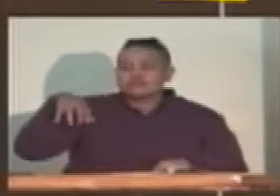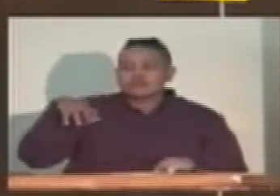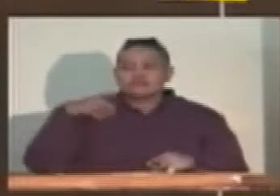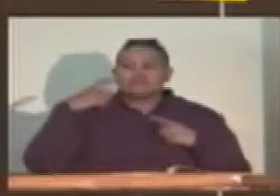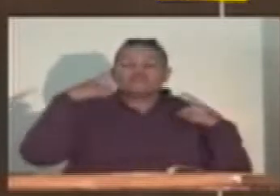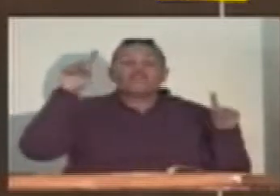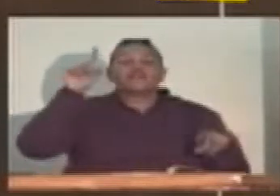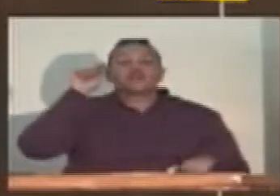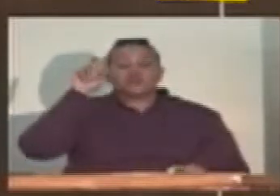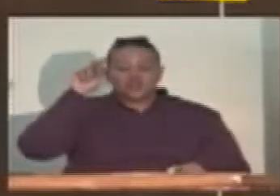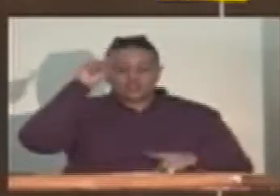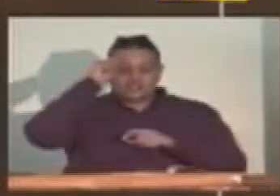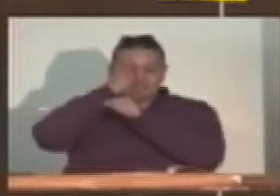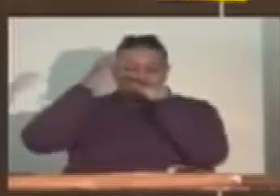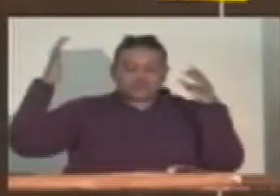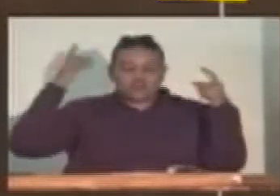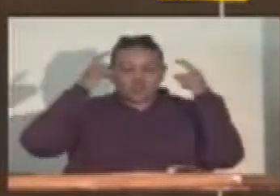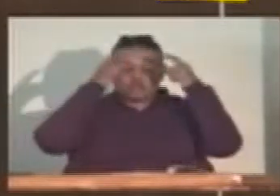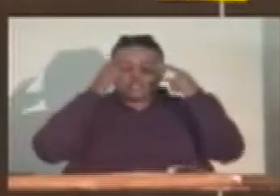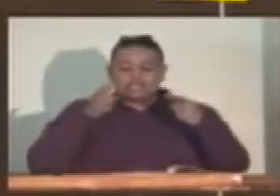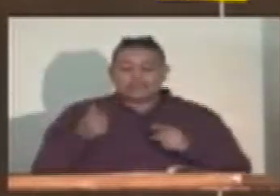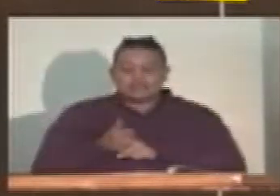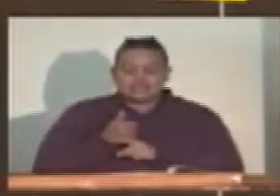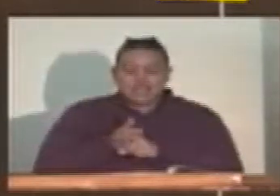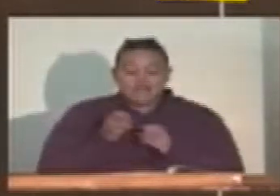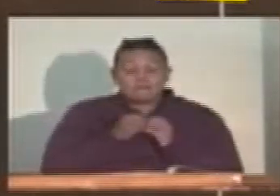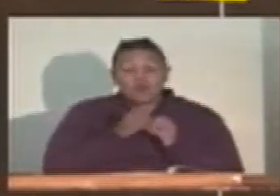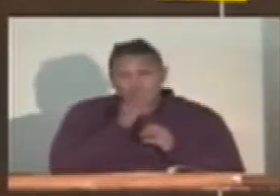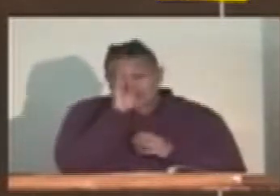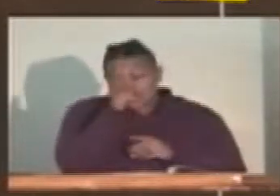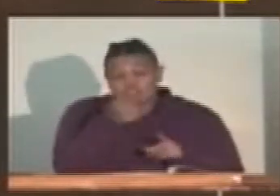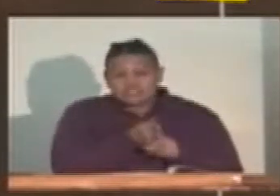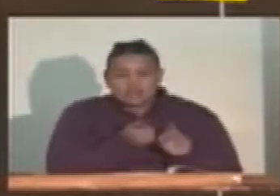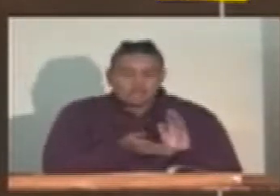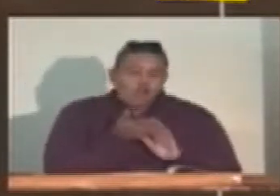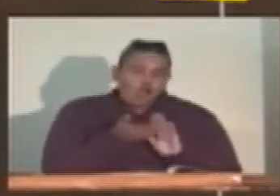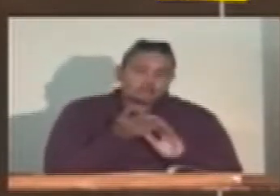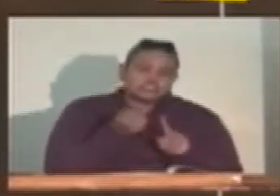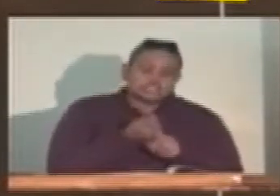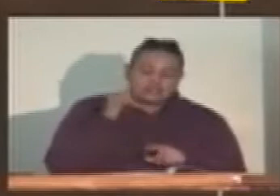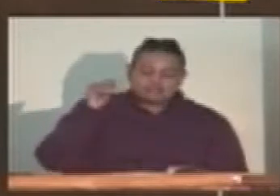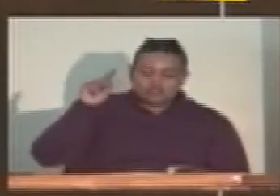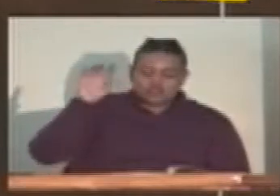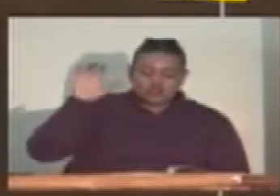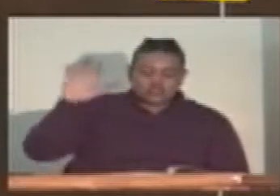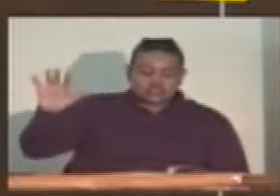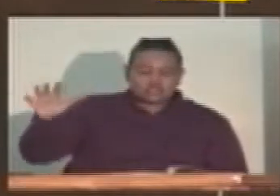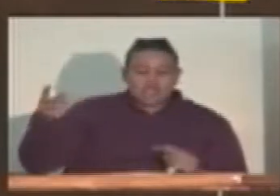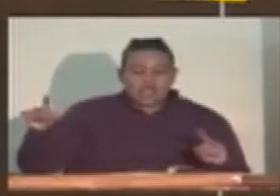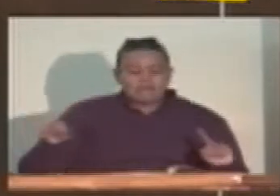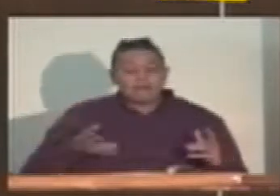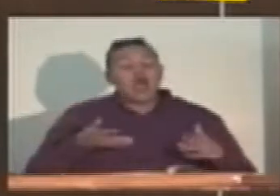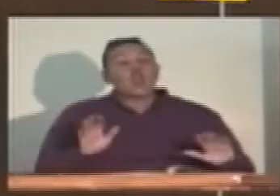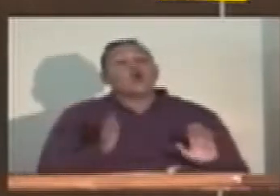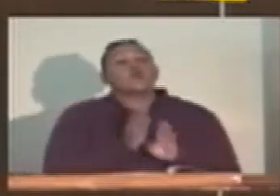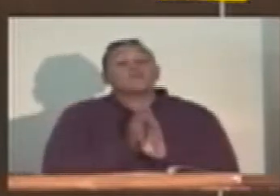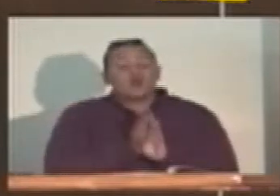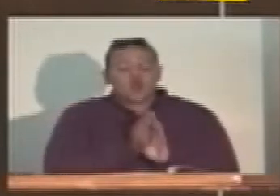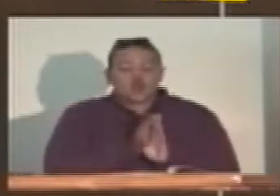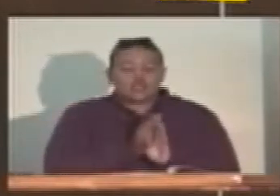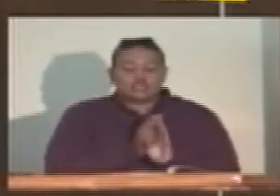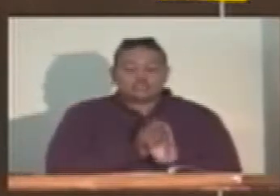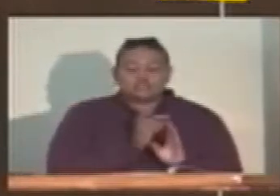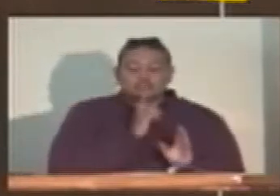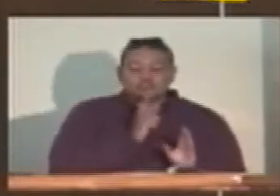would assist to fulfill the Vision 2030 objectives and more directly the operations of the JUTC by allowing the buses